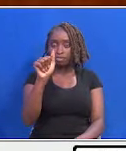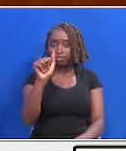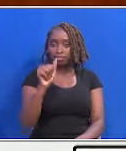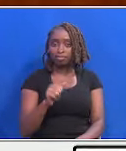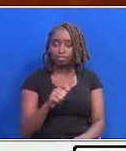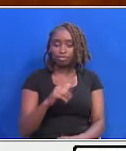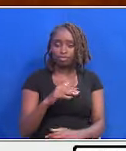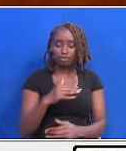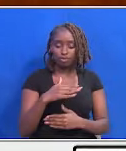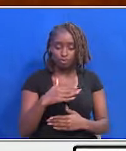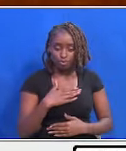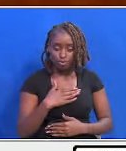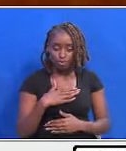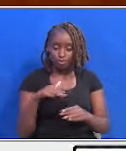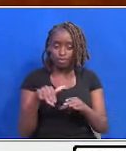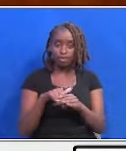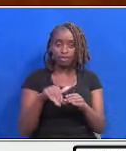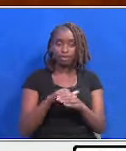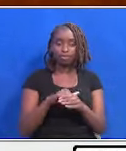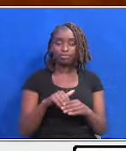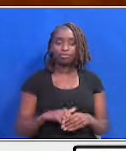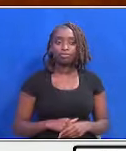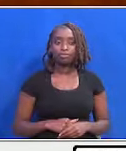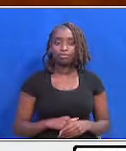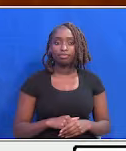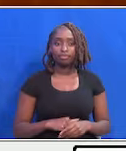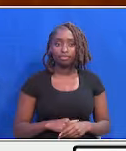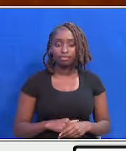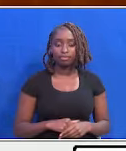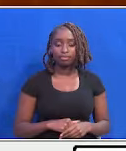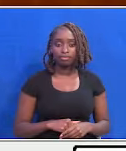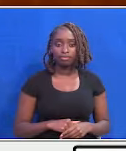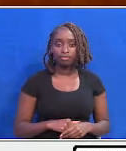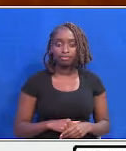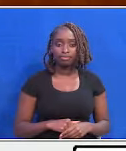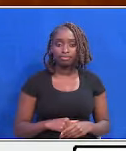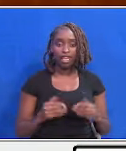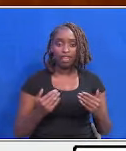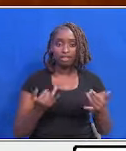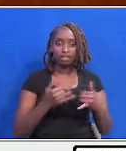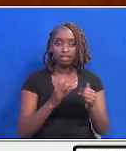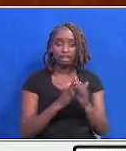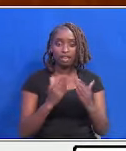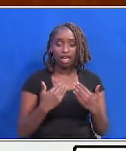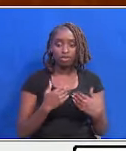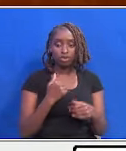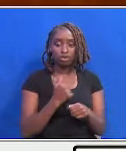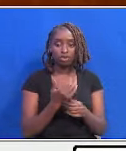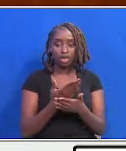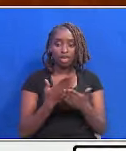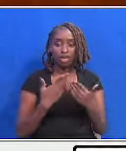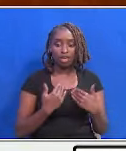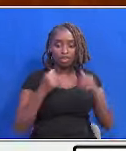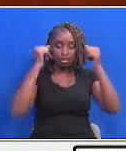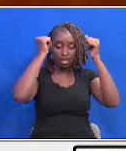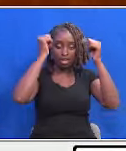Honorable members, to run through a PIP, you will need to have done a feasibility study, and it is a